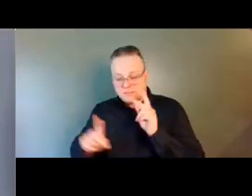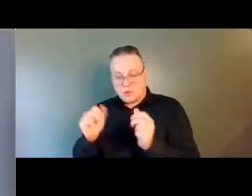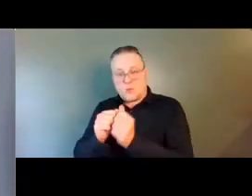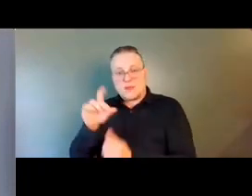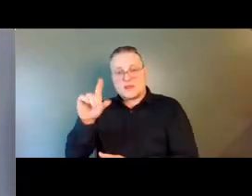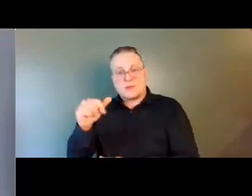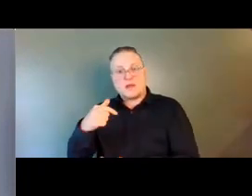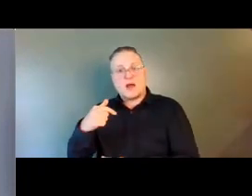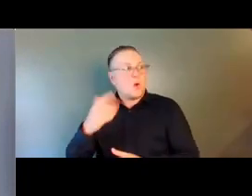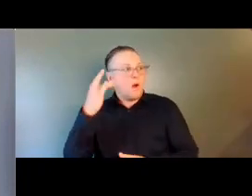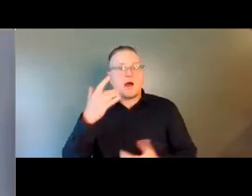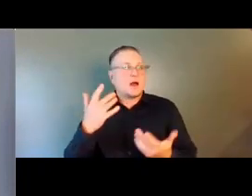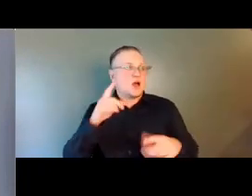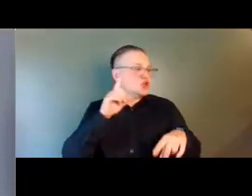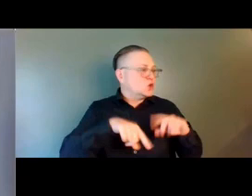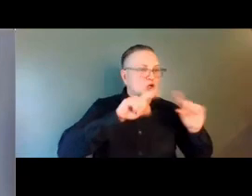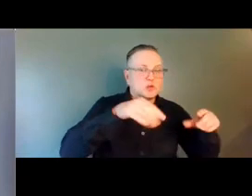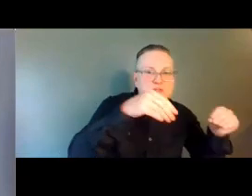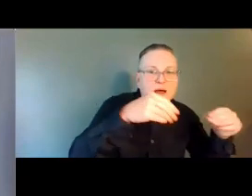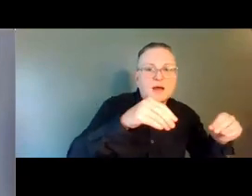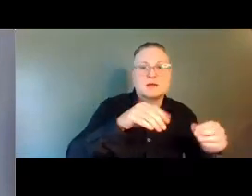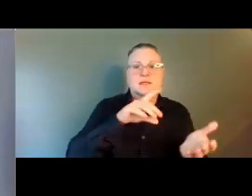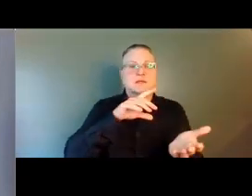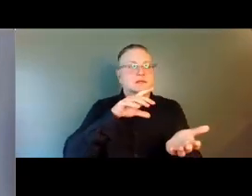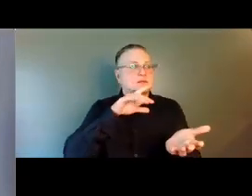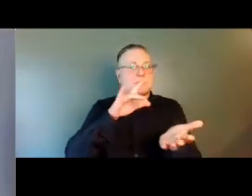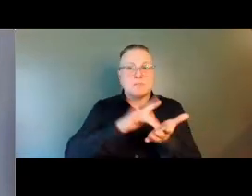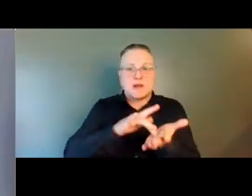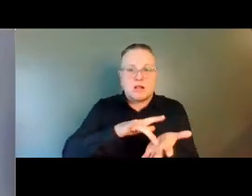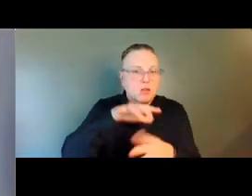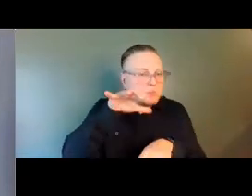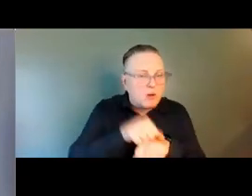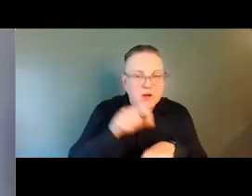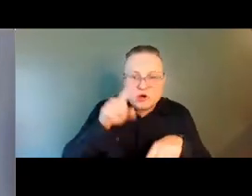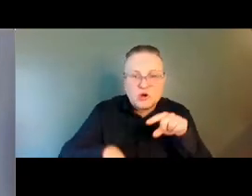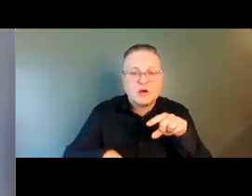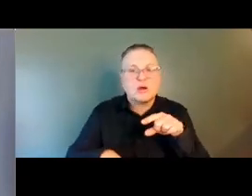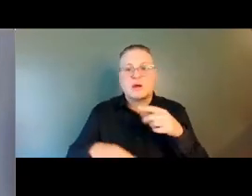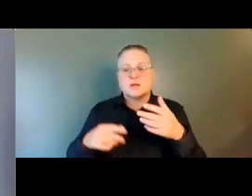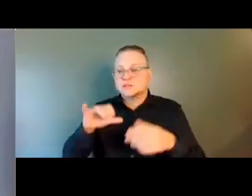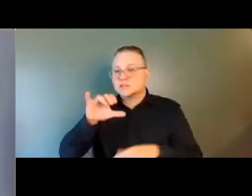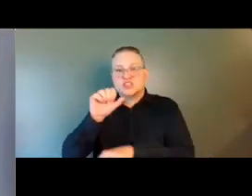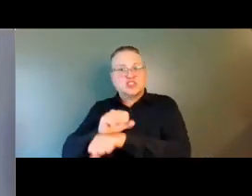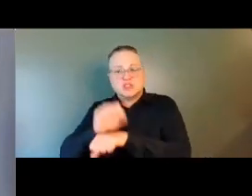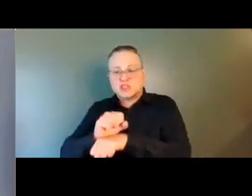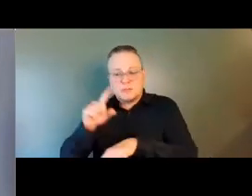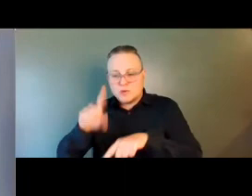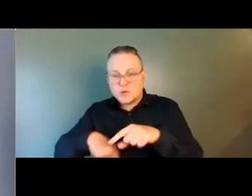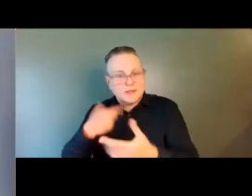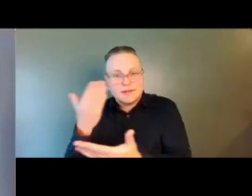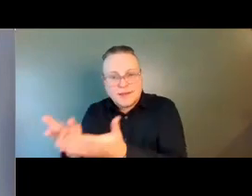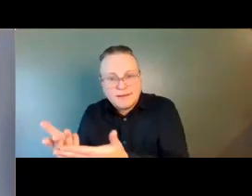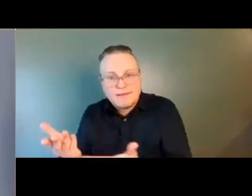medical appointments. They couldn't go shopping. They couldn't do anything. And the National Guard was called in to drive Metro Mobility buses.